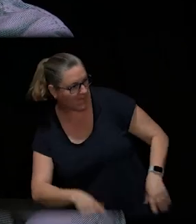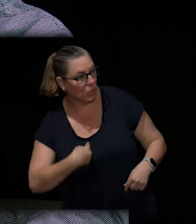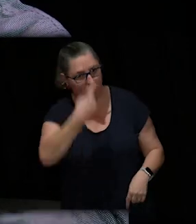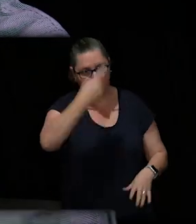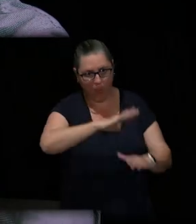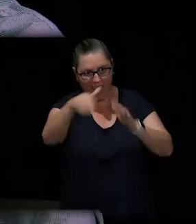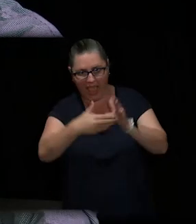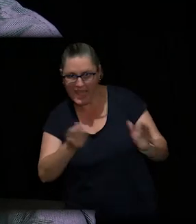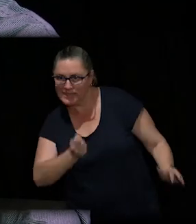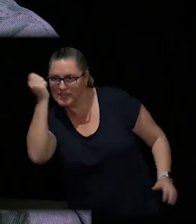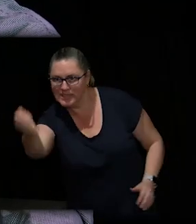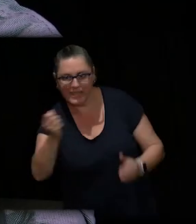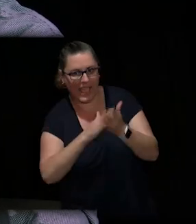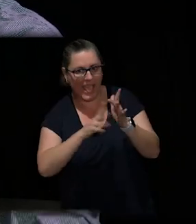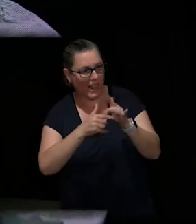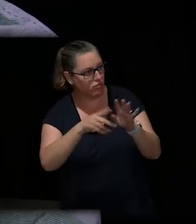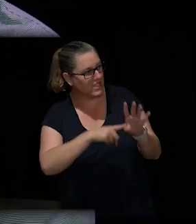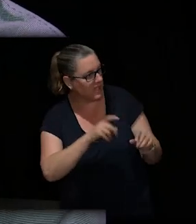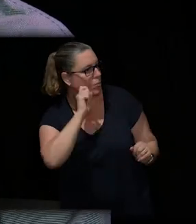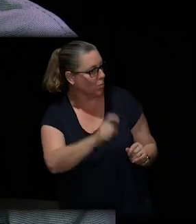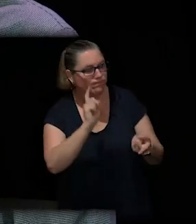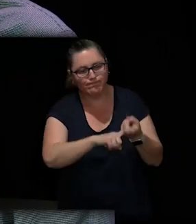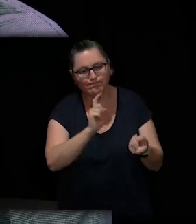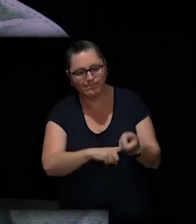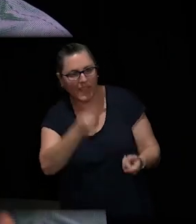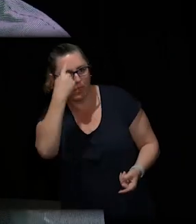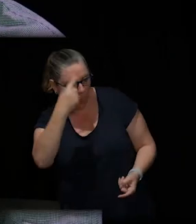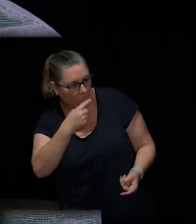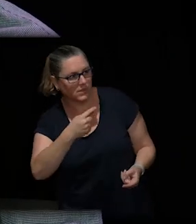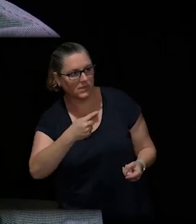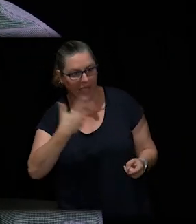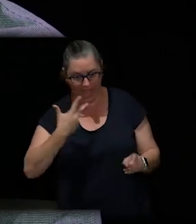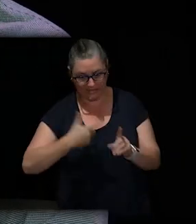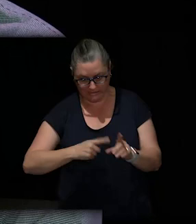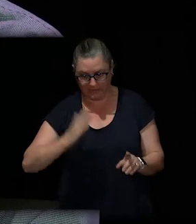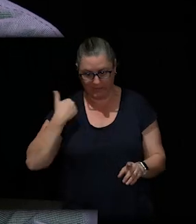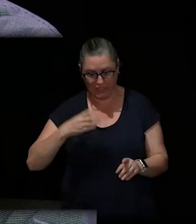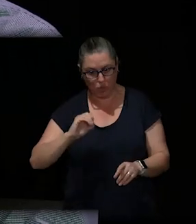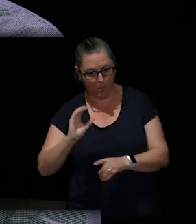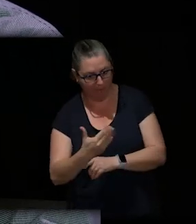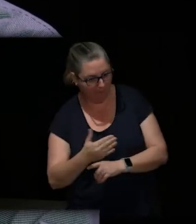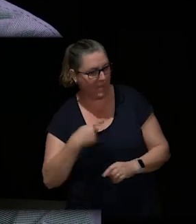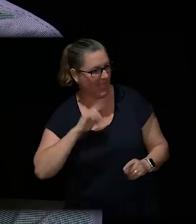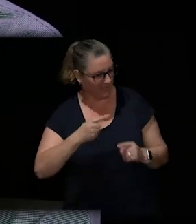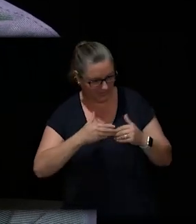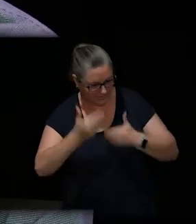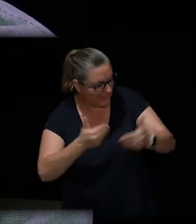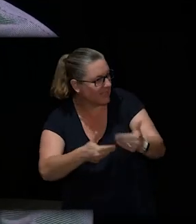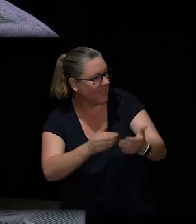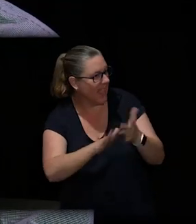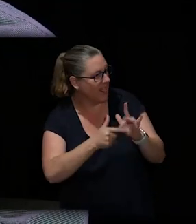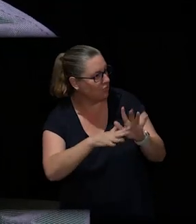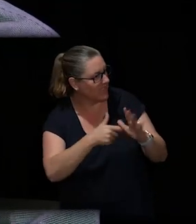Clinton. She would continue what Barack Obama had been doing for 8 years. So we were in the press secretary's office, which was just off my desk. It's in